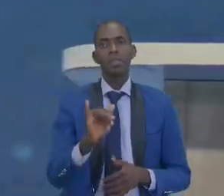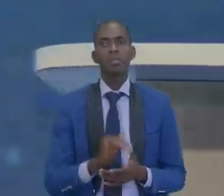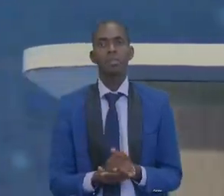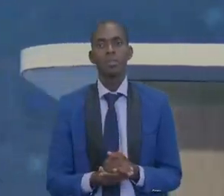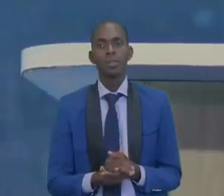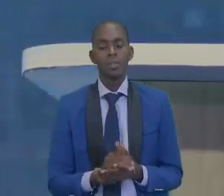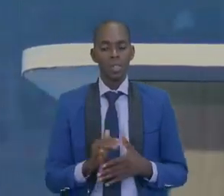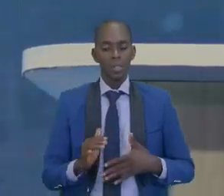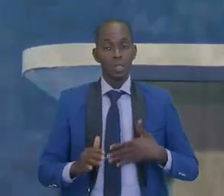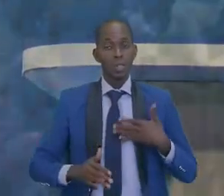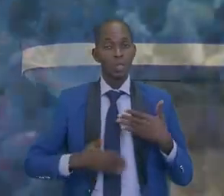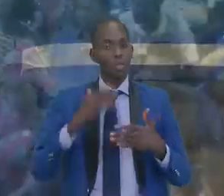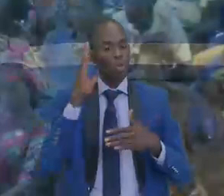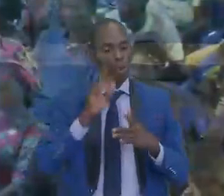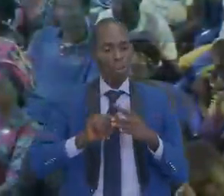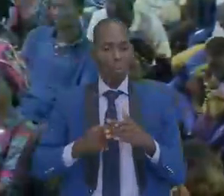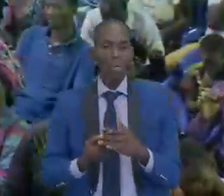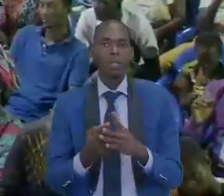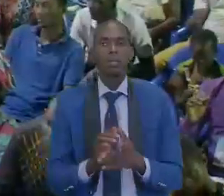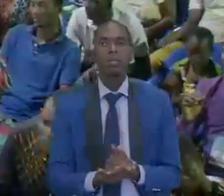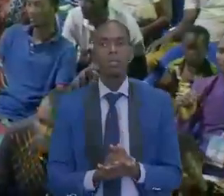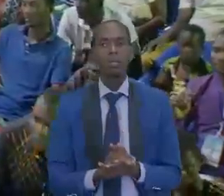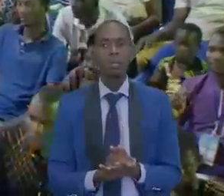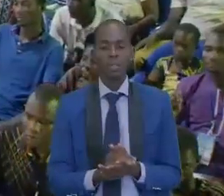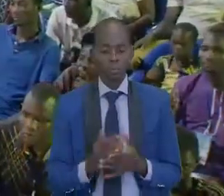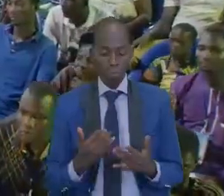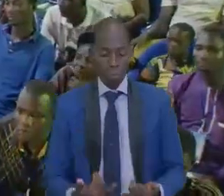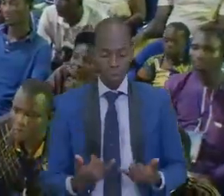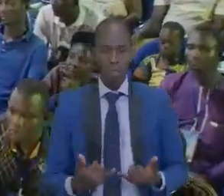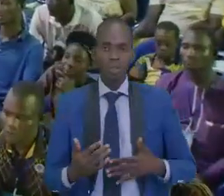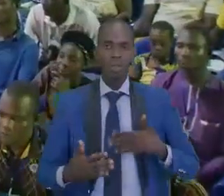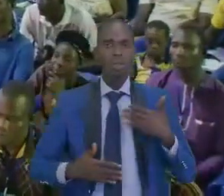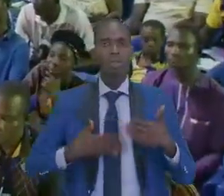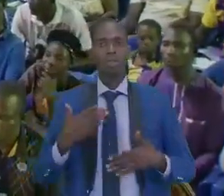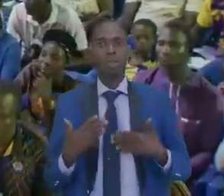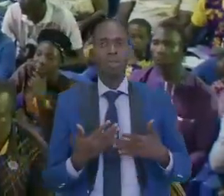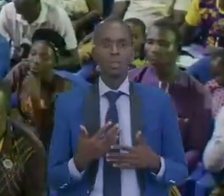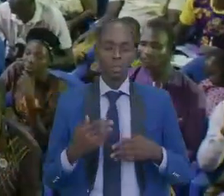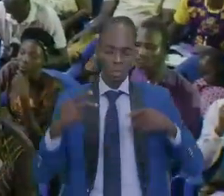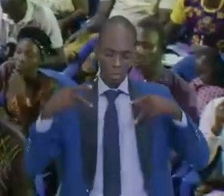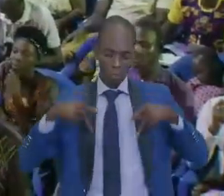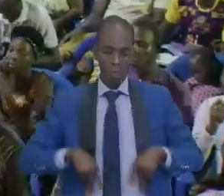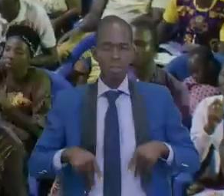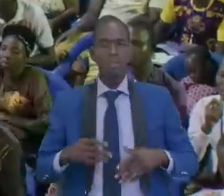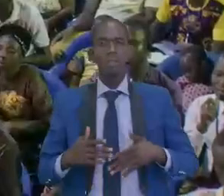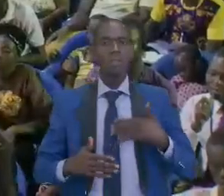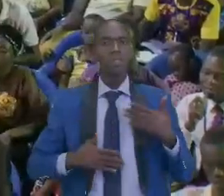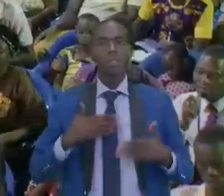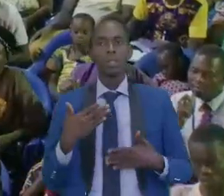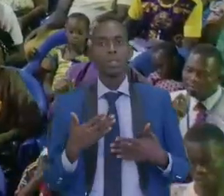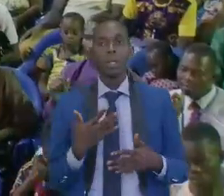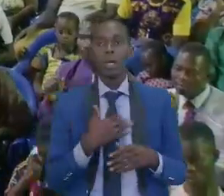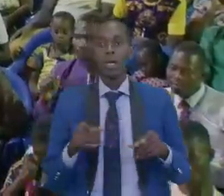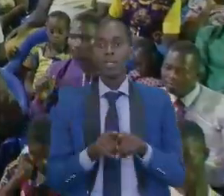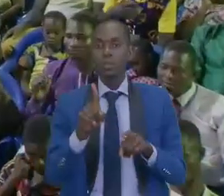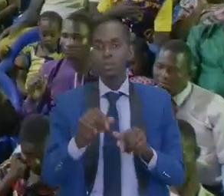joy will begin. A present joy, a personal joy. And as you